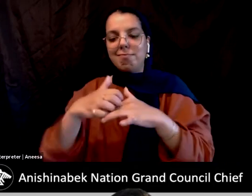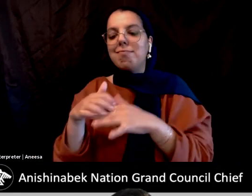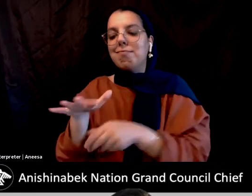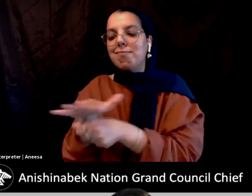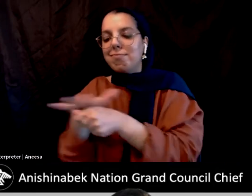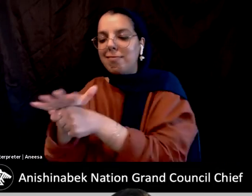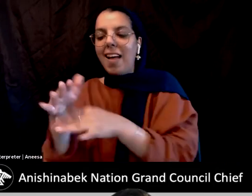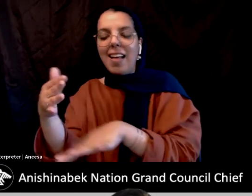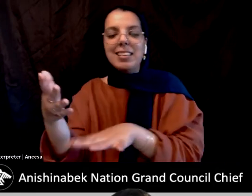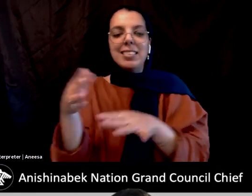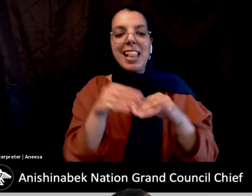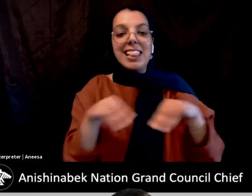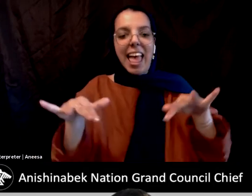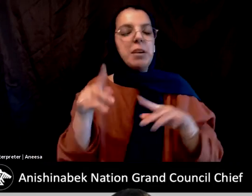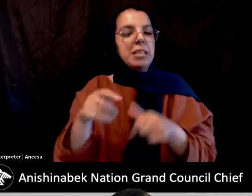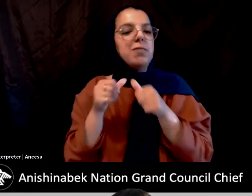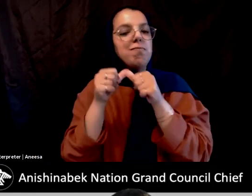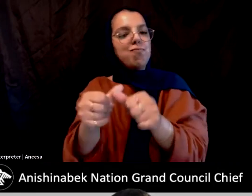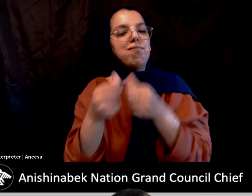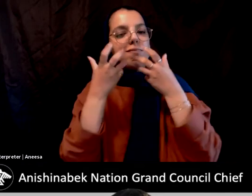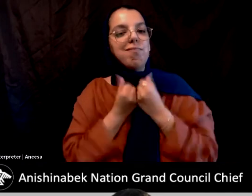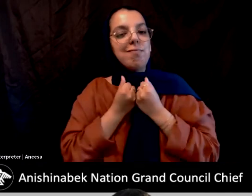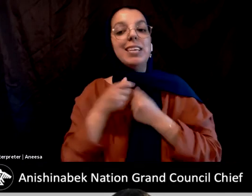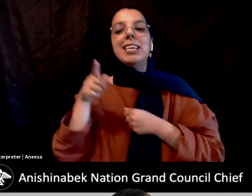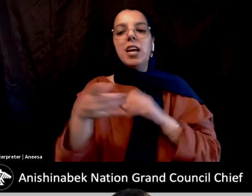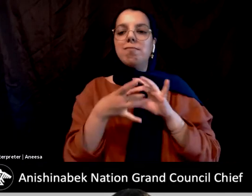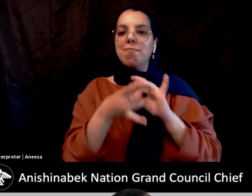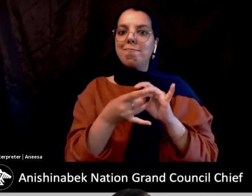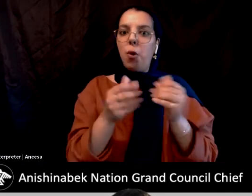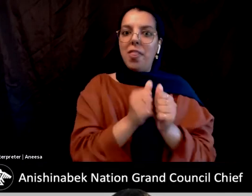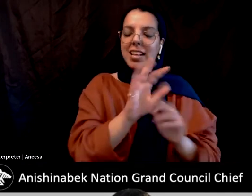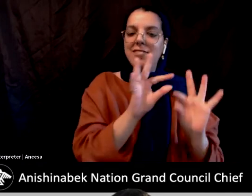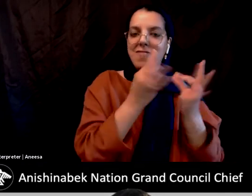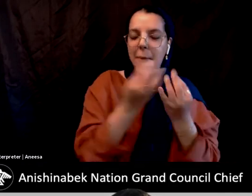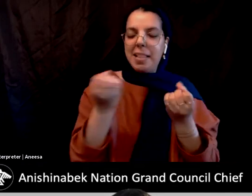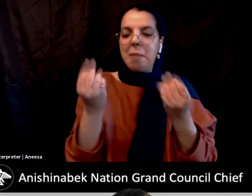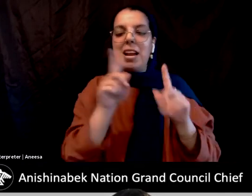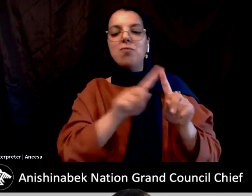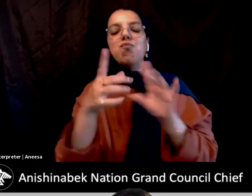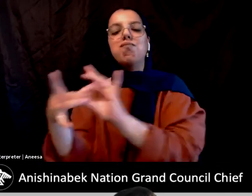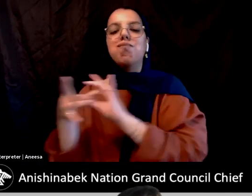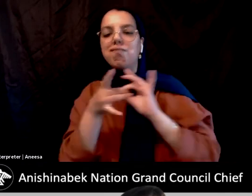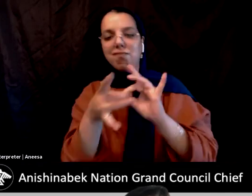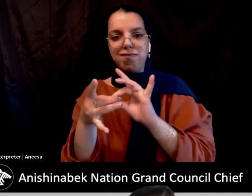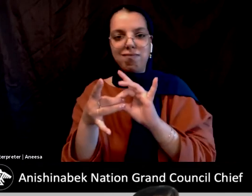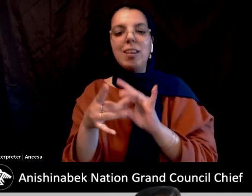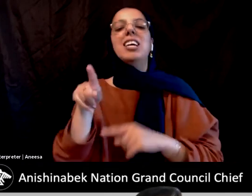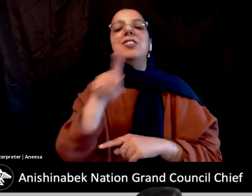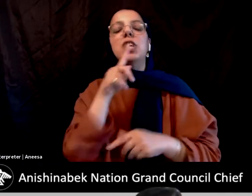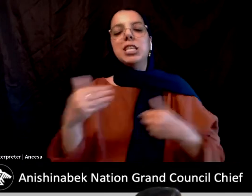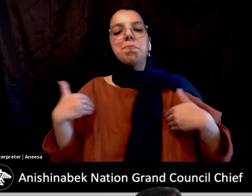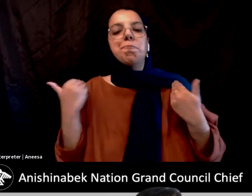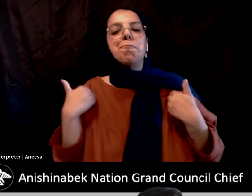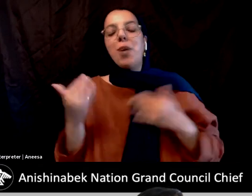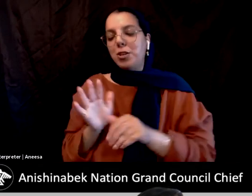his family and many relations, and continues to be an advocate for youth and support their knowledge around governance, treaties, and